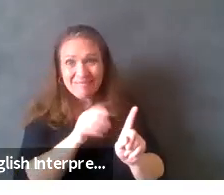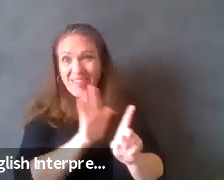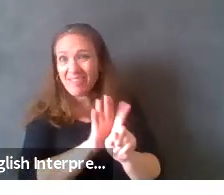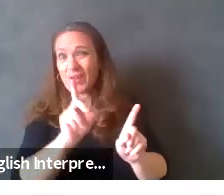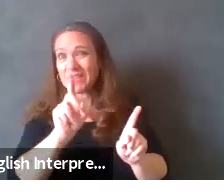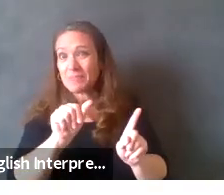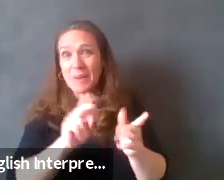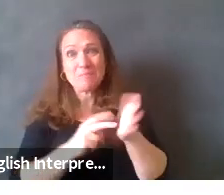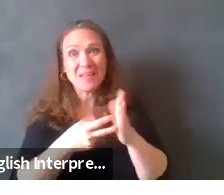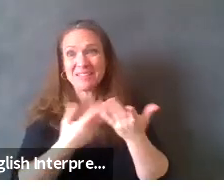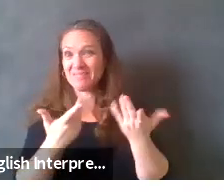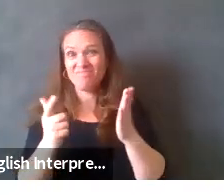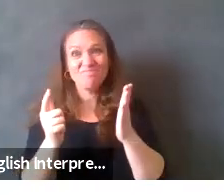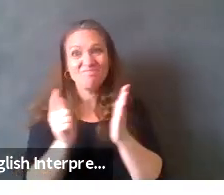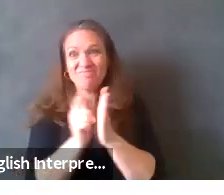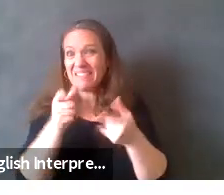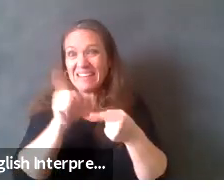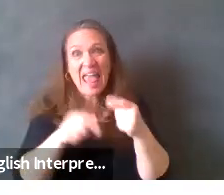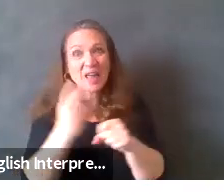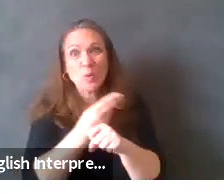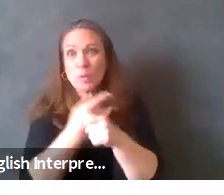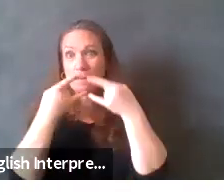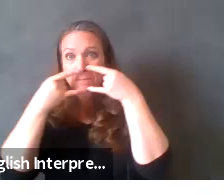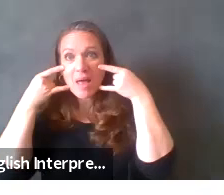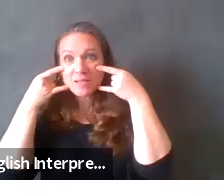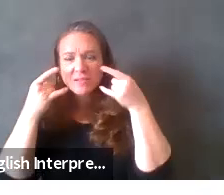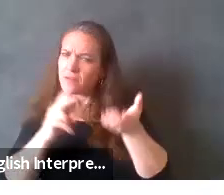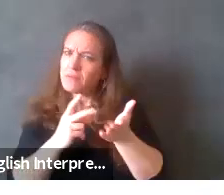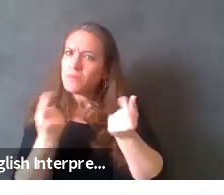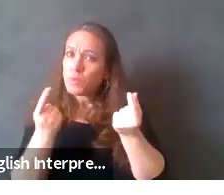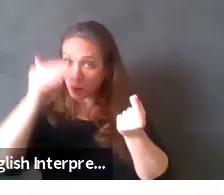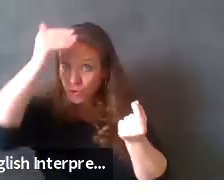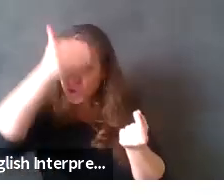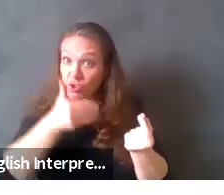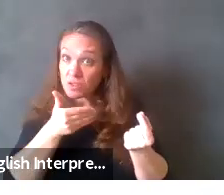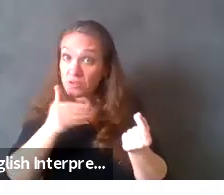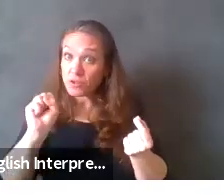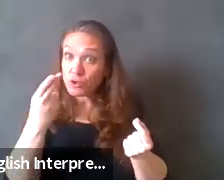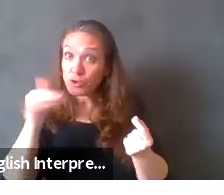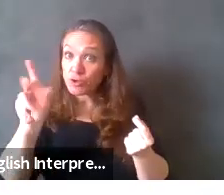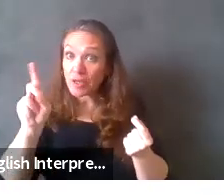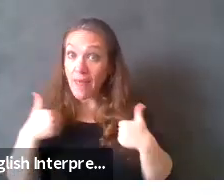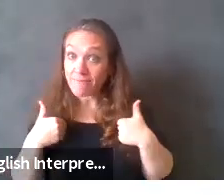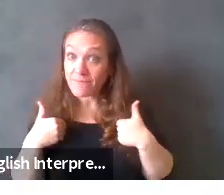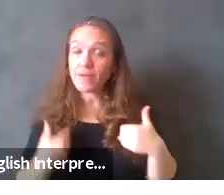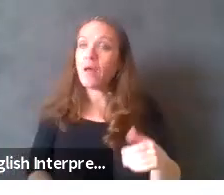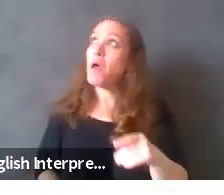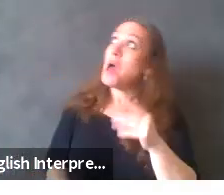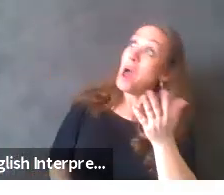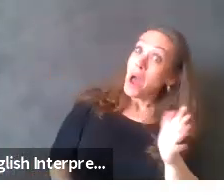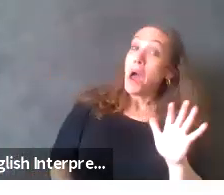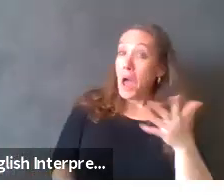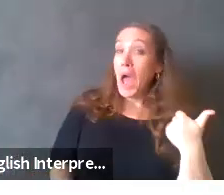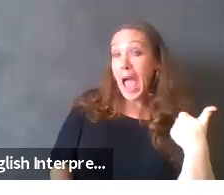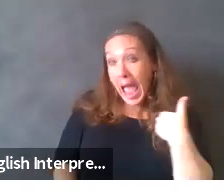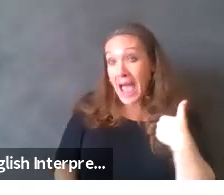Do you have shields? We do have some shields. They take a little bit of time to get to the